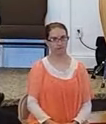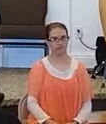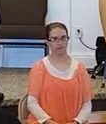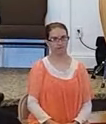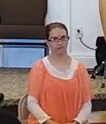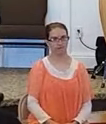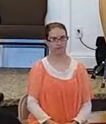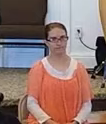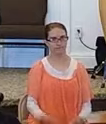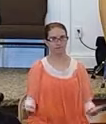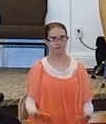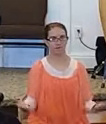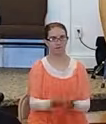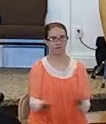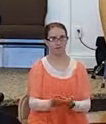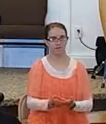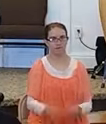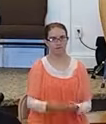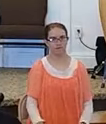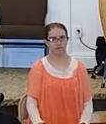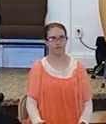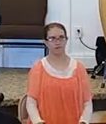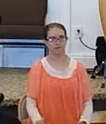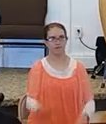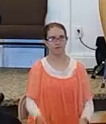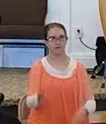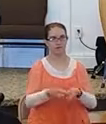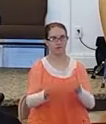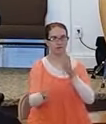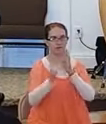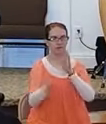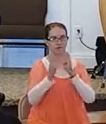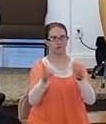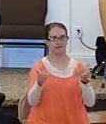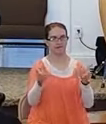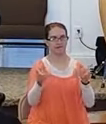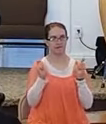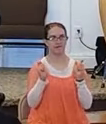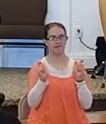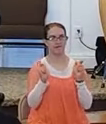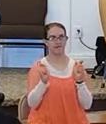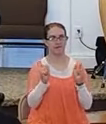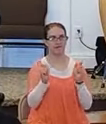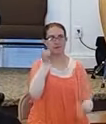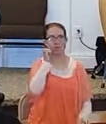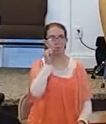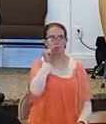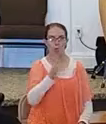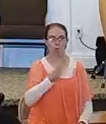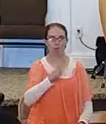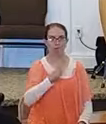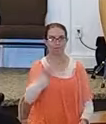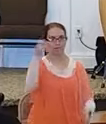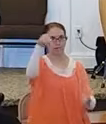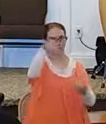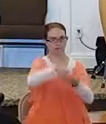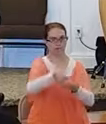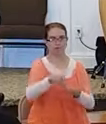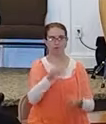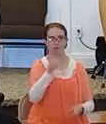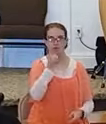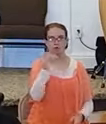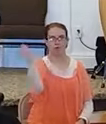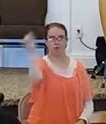And so here he is. He's sitting there talking and all of a sudden, this woman comes in. Now, this is not